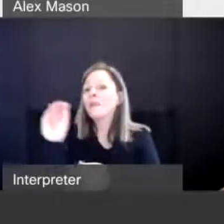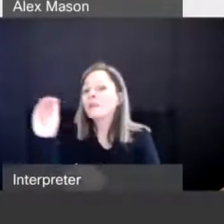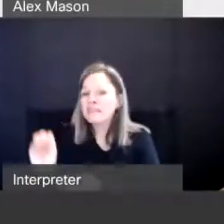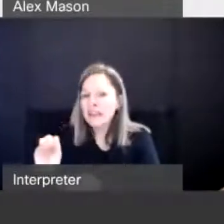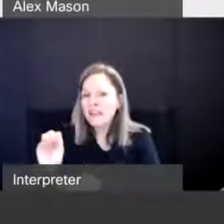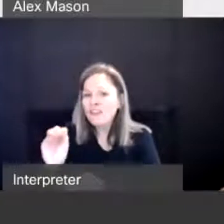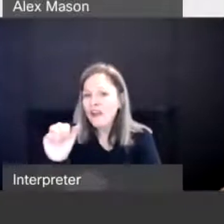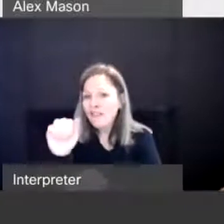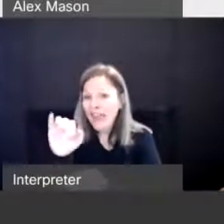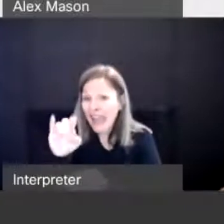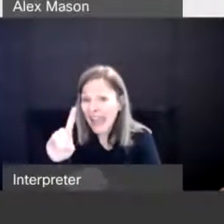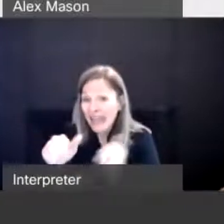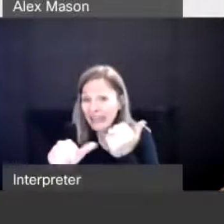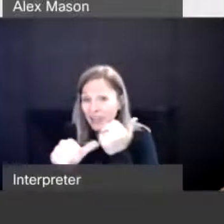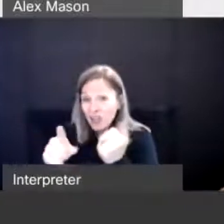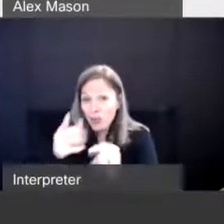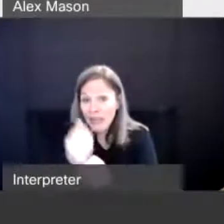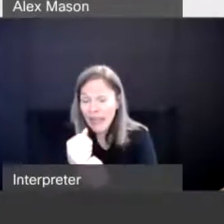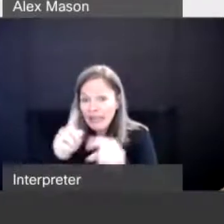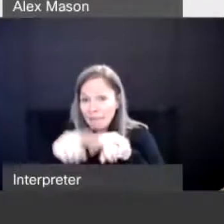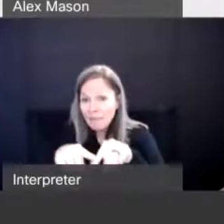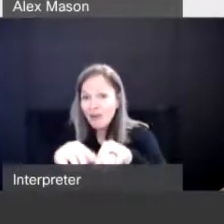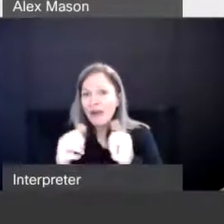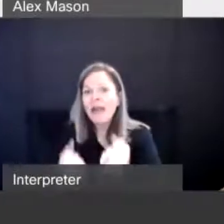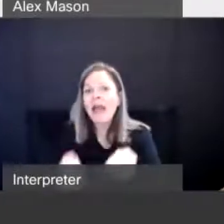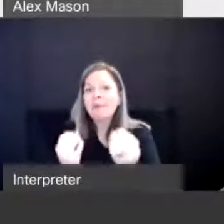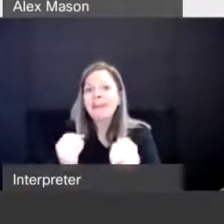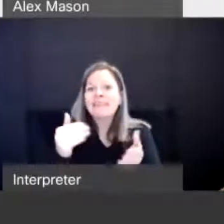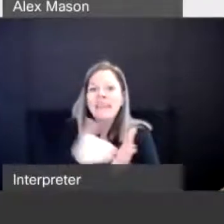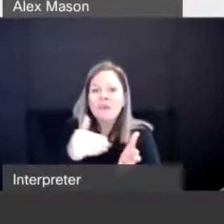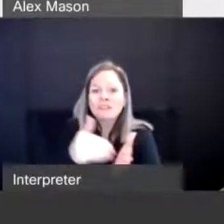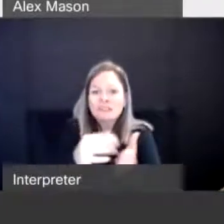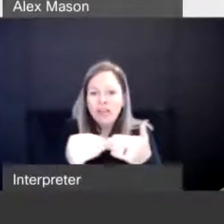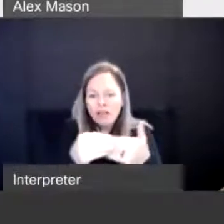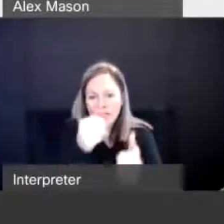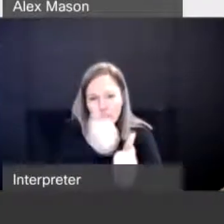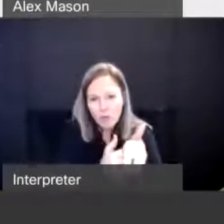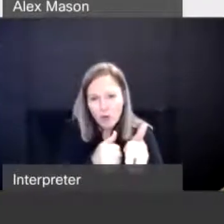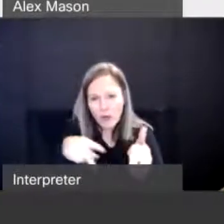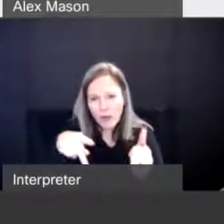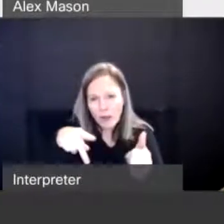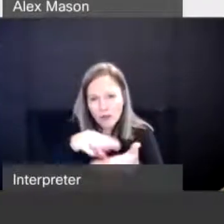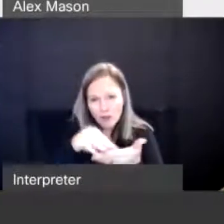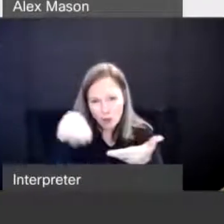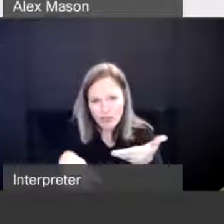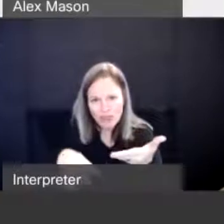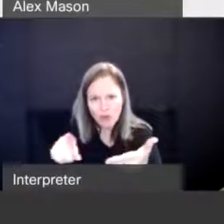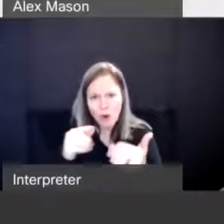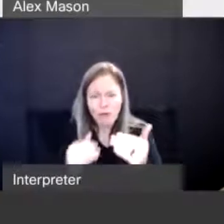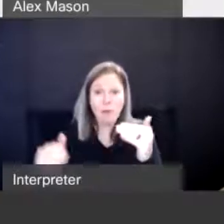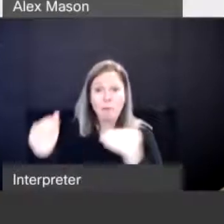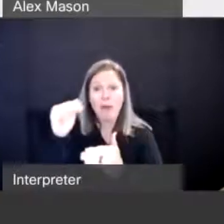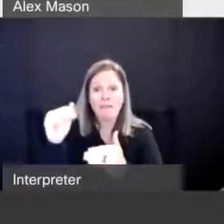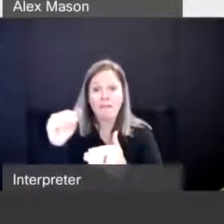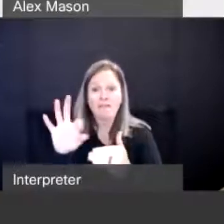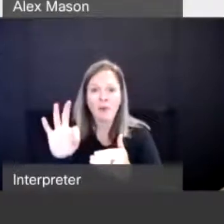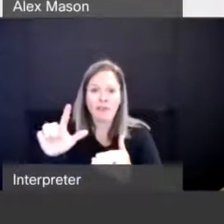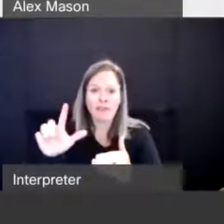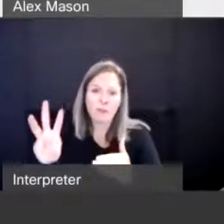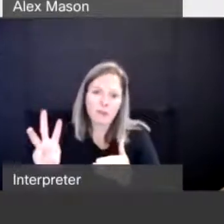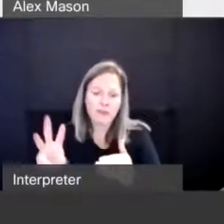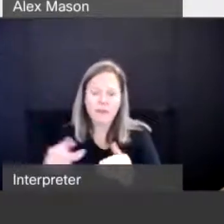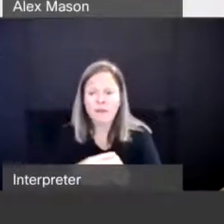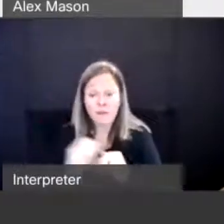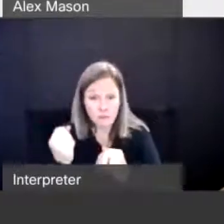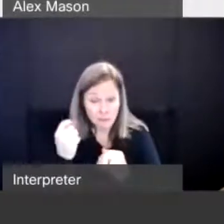determined by how many $1,000 per pupil you are above Fort Leavenworth. And Fort